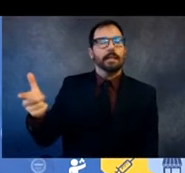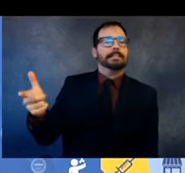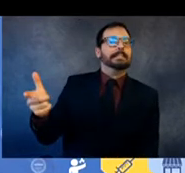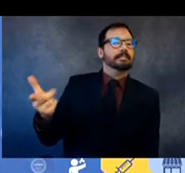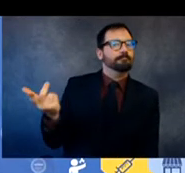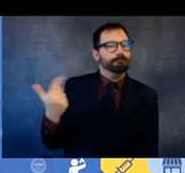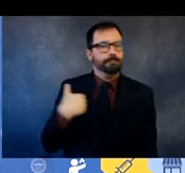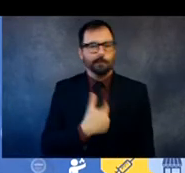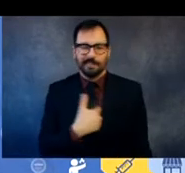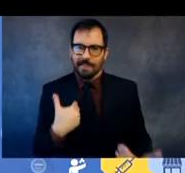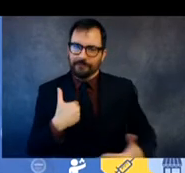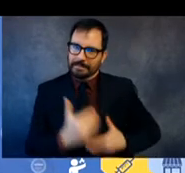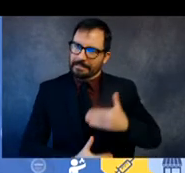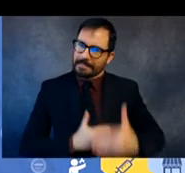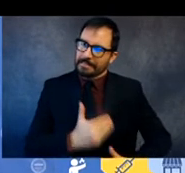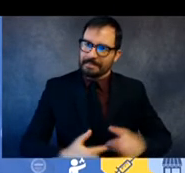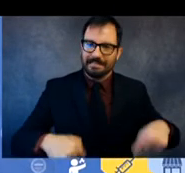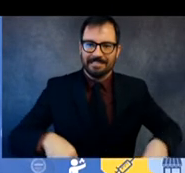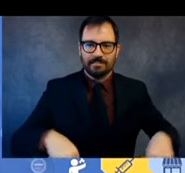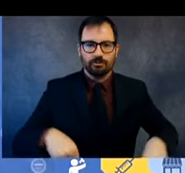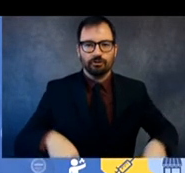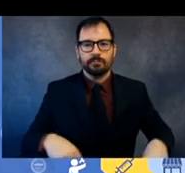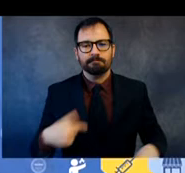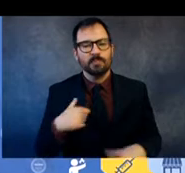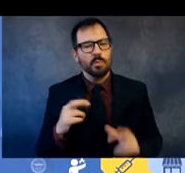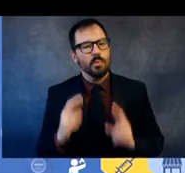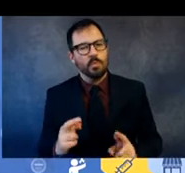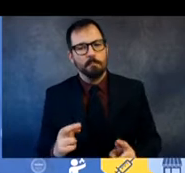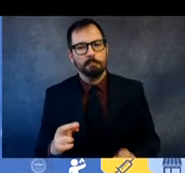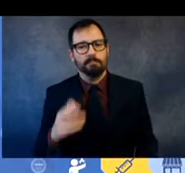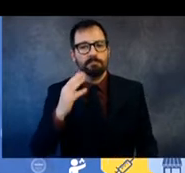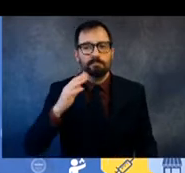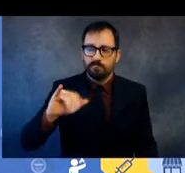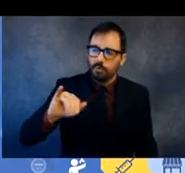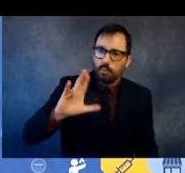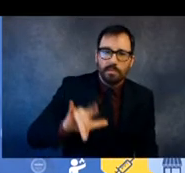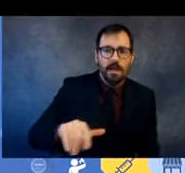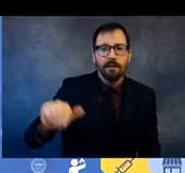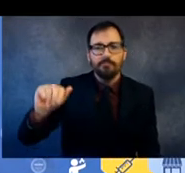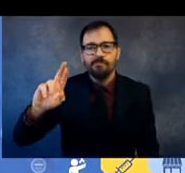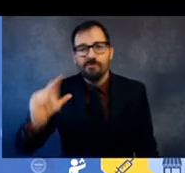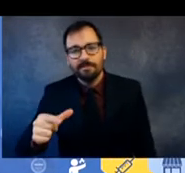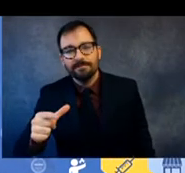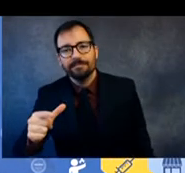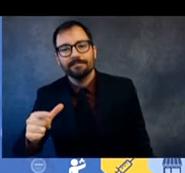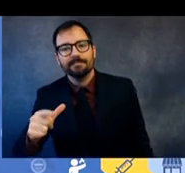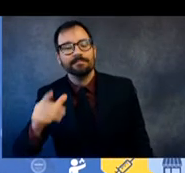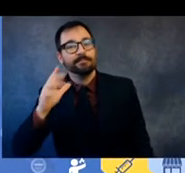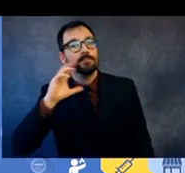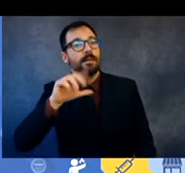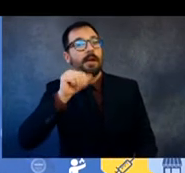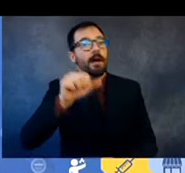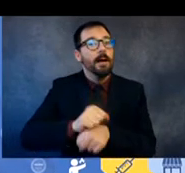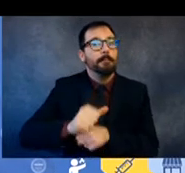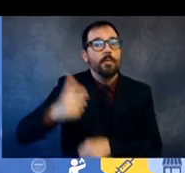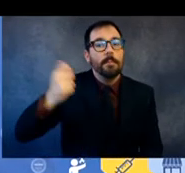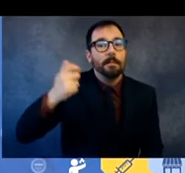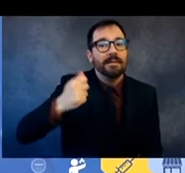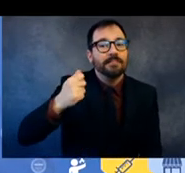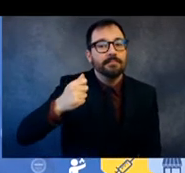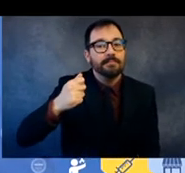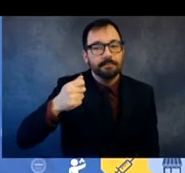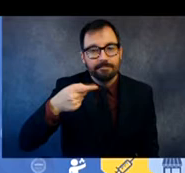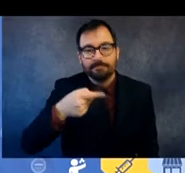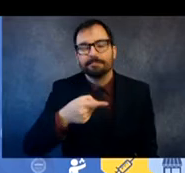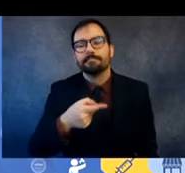July, August, you know, the unemployment benefits, the plus up, and the federal extension of benefits is in